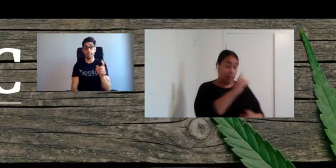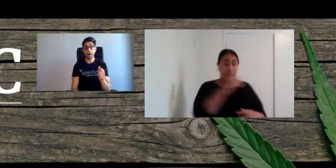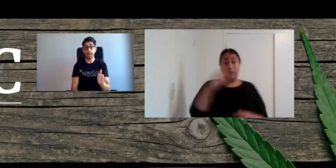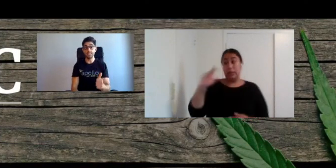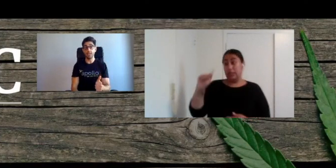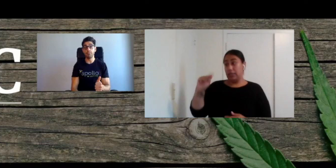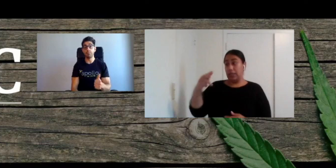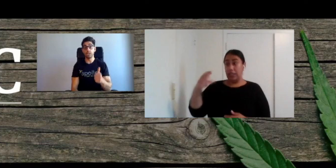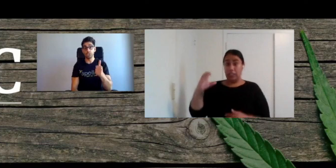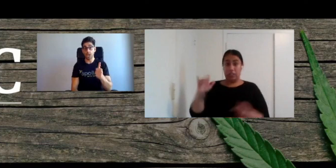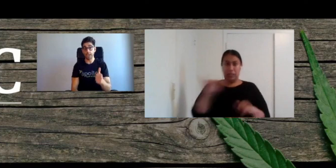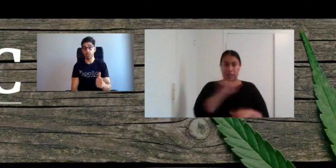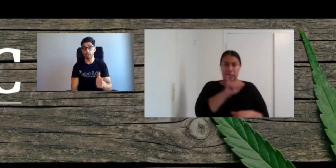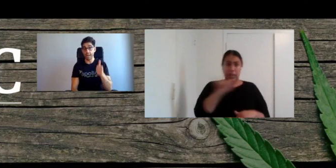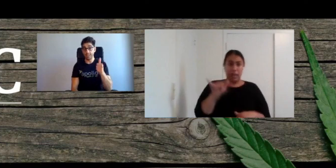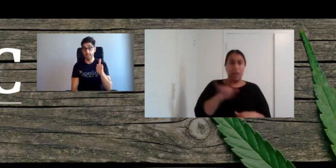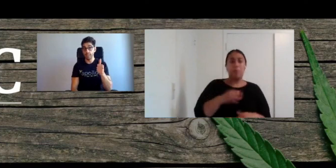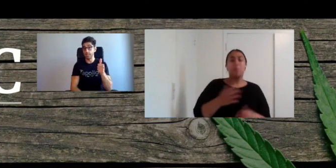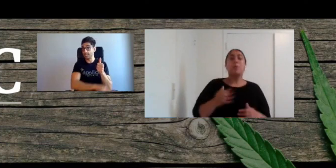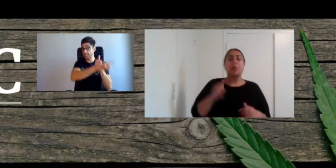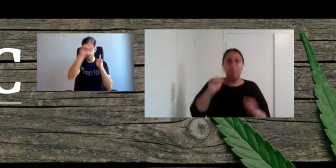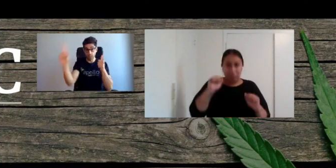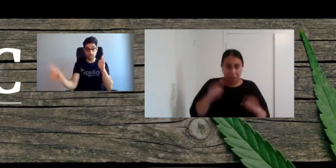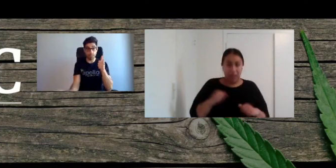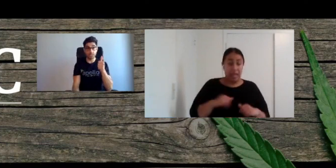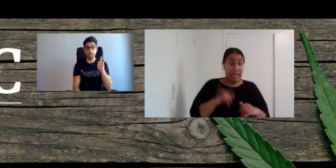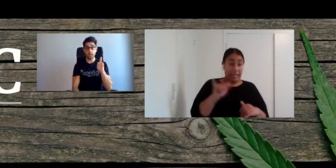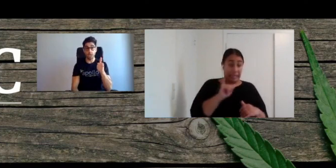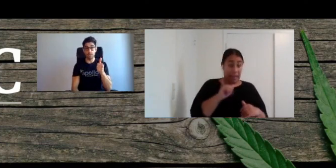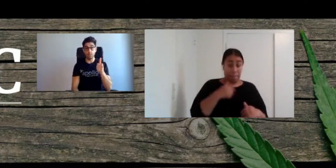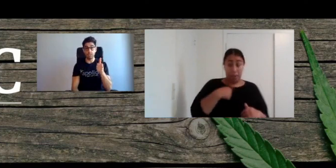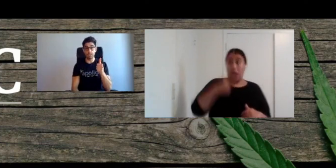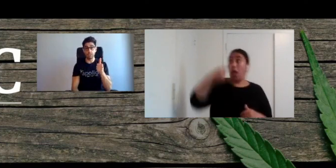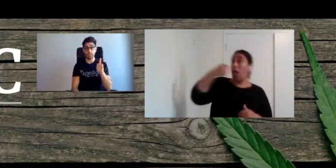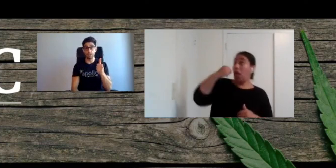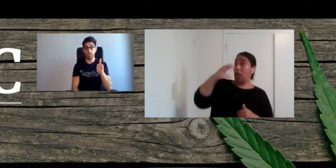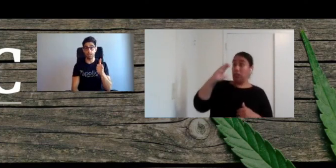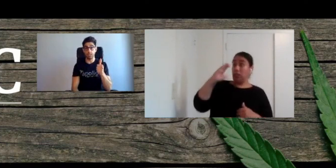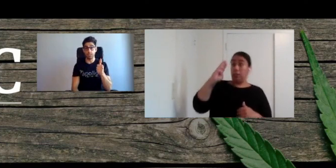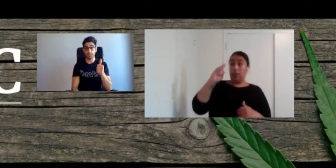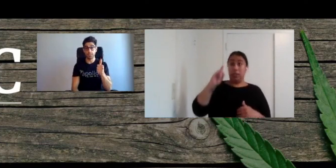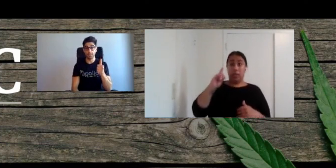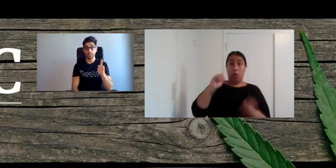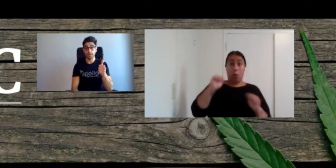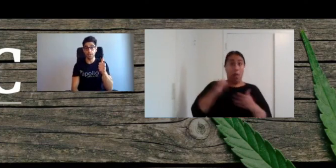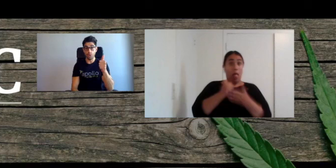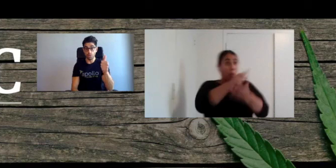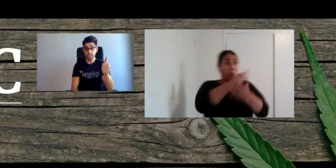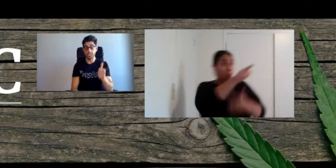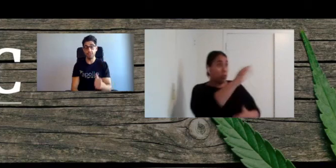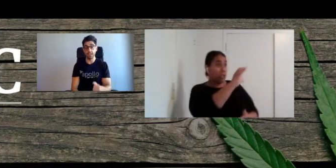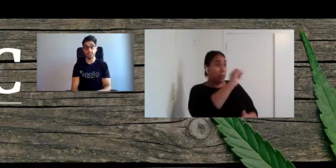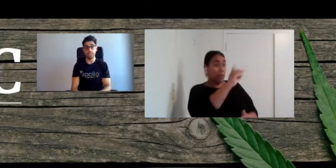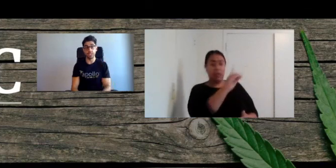THC binds at a much higher rate to the same receptors in the endocannabinoid system than CBD does. The